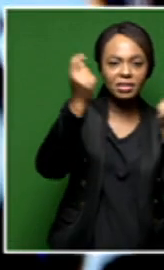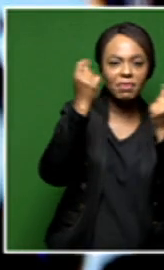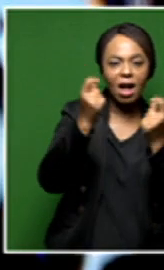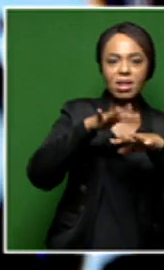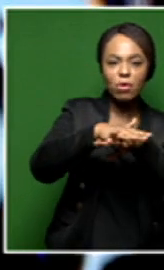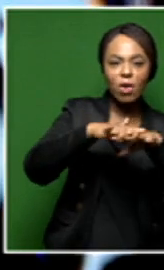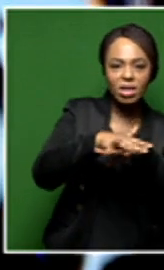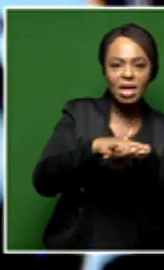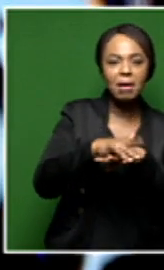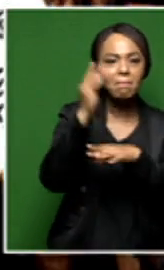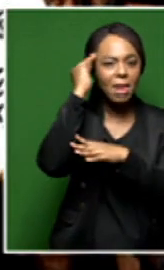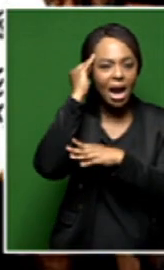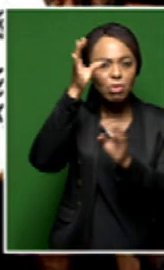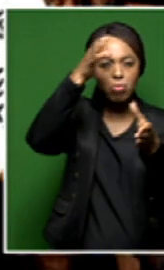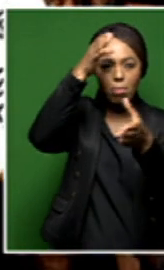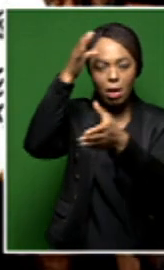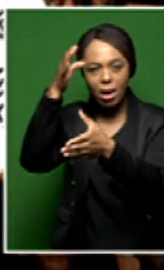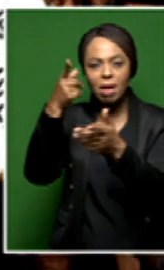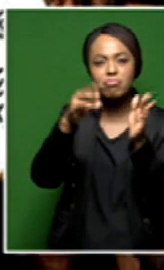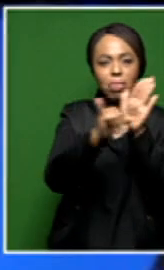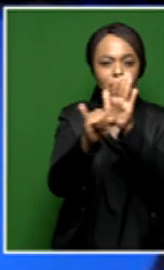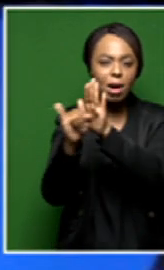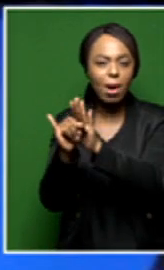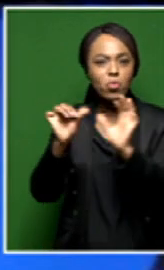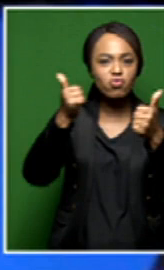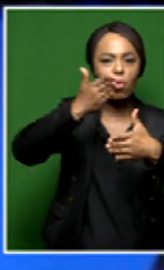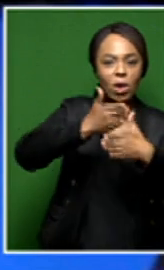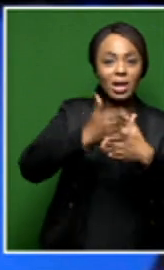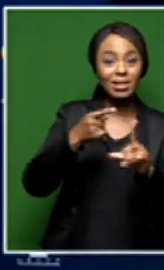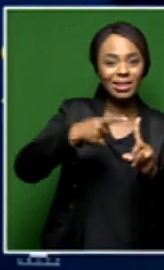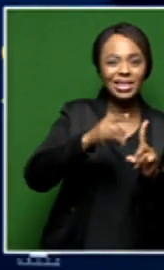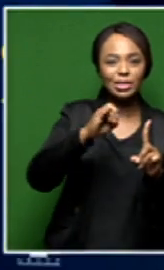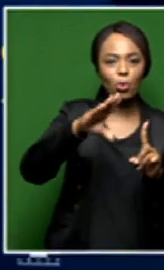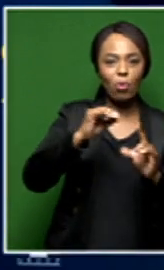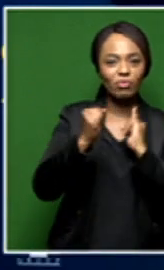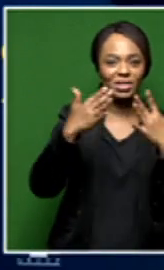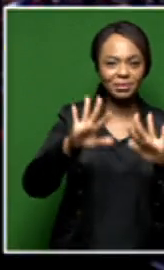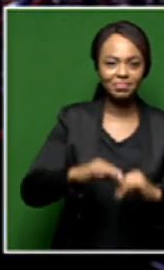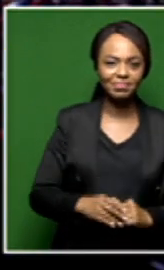inspiring minds and recognizing great work. We just spoke to the CEO, Preetesh Sewraj.